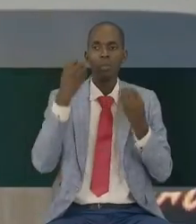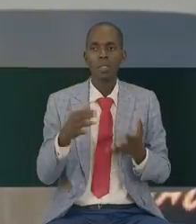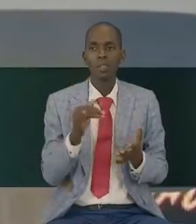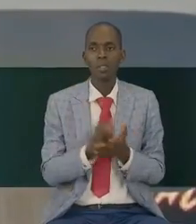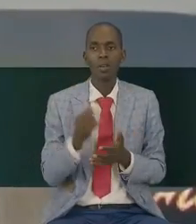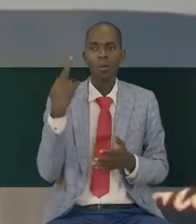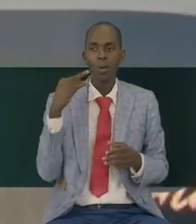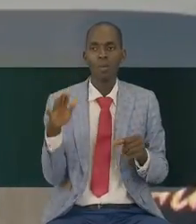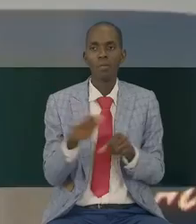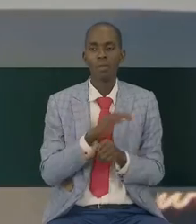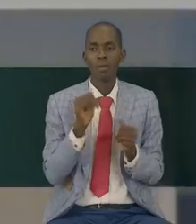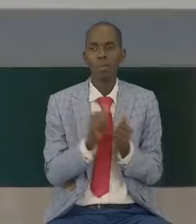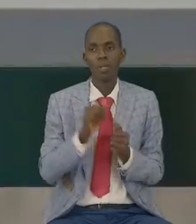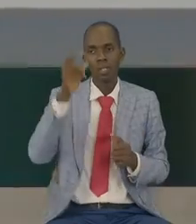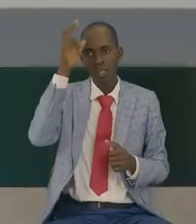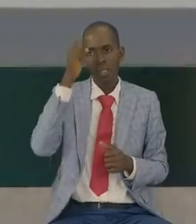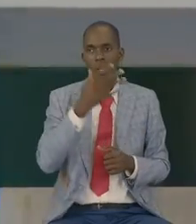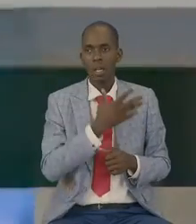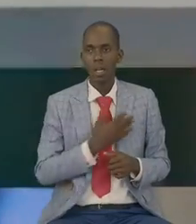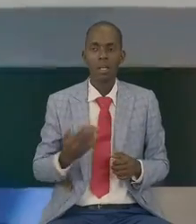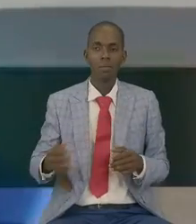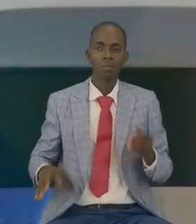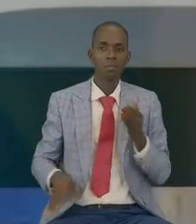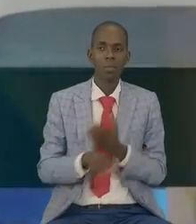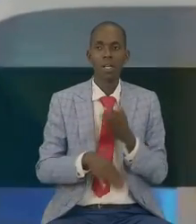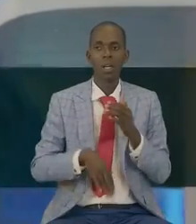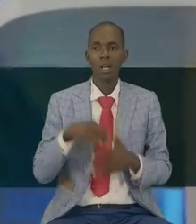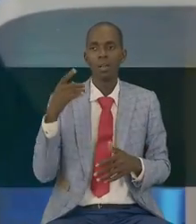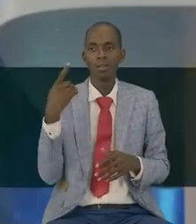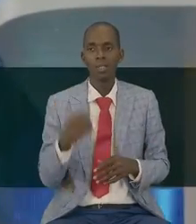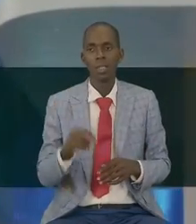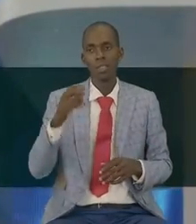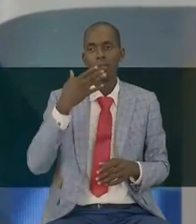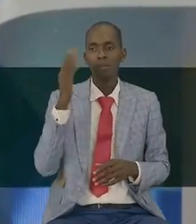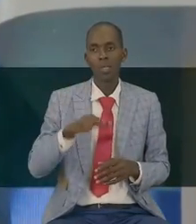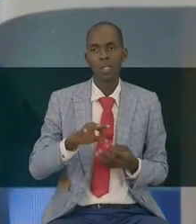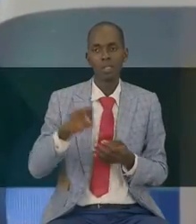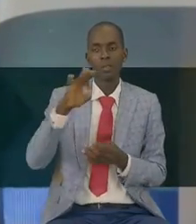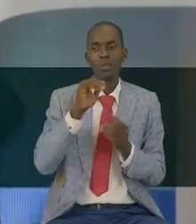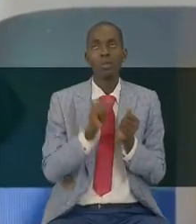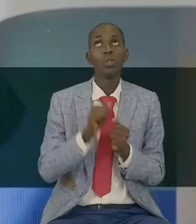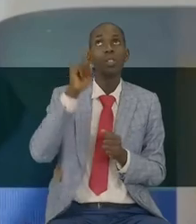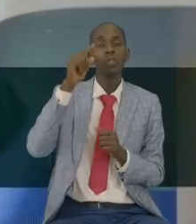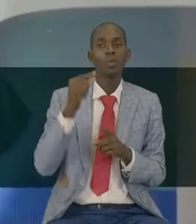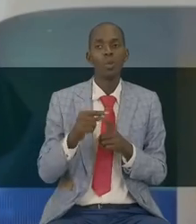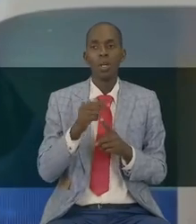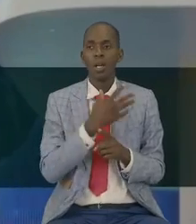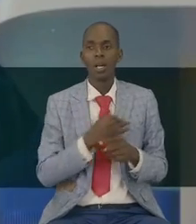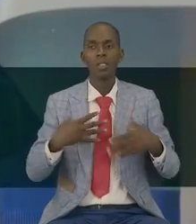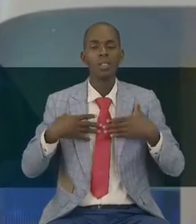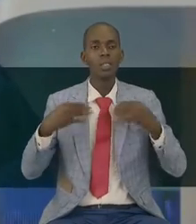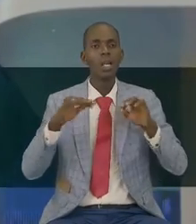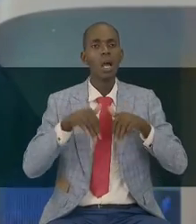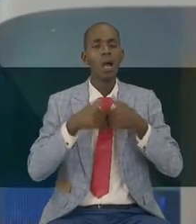with devils, and he cast out the evil spirits with his word and healed how many of